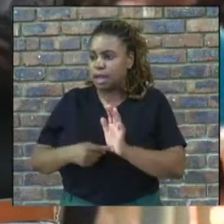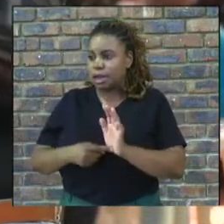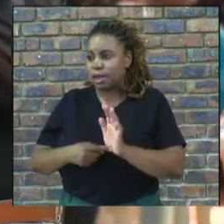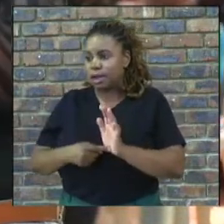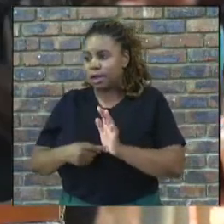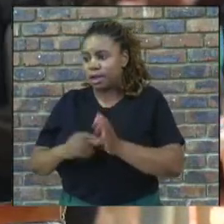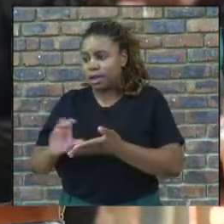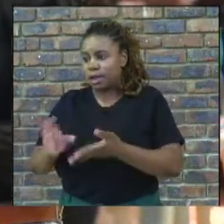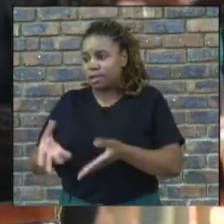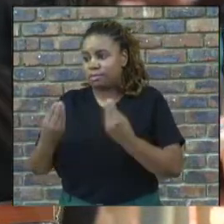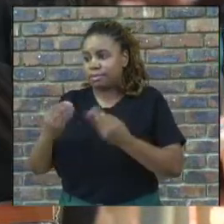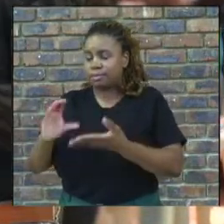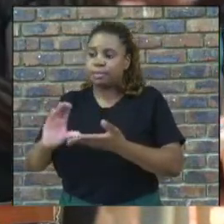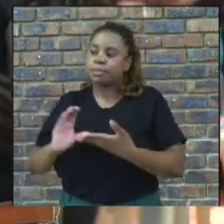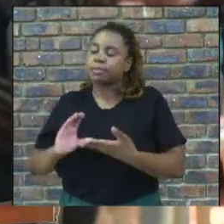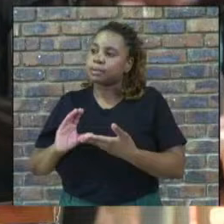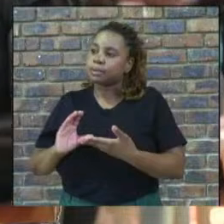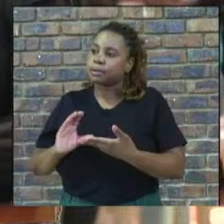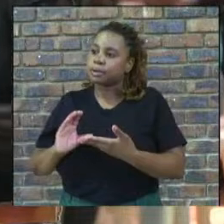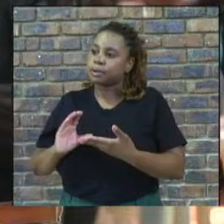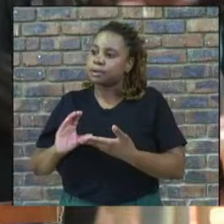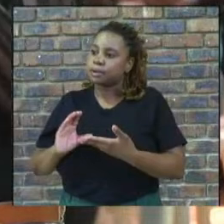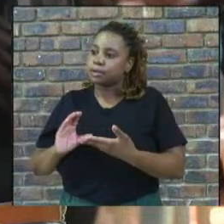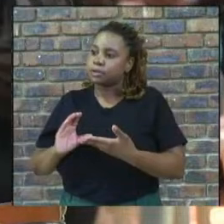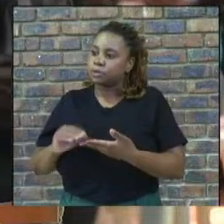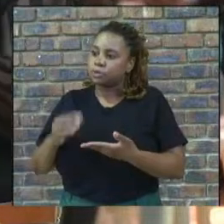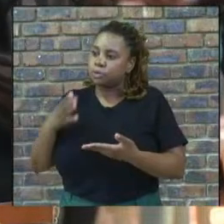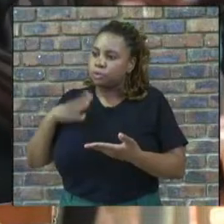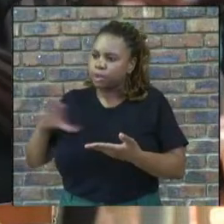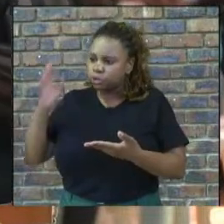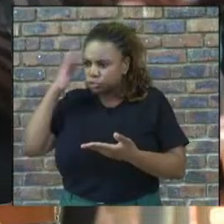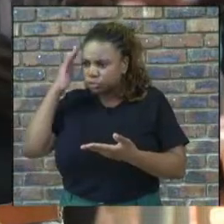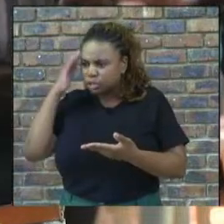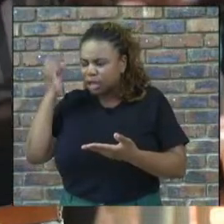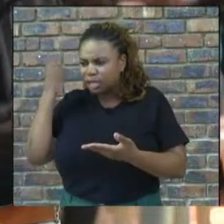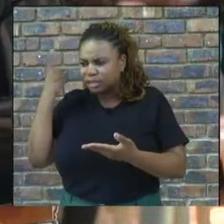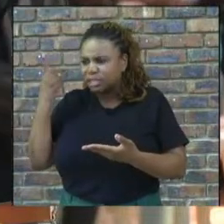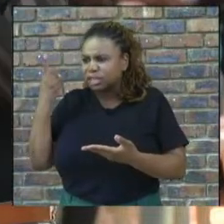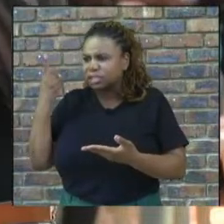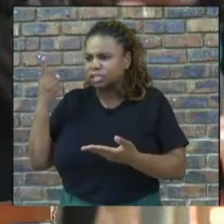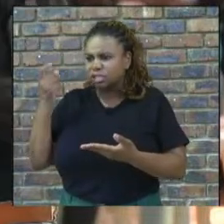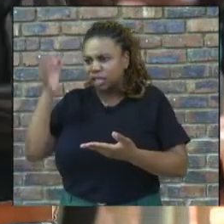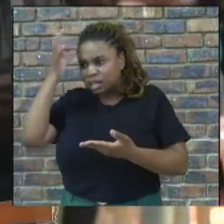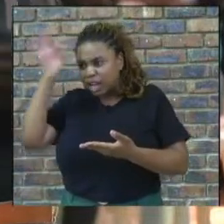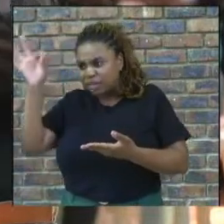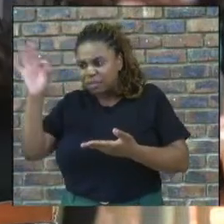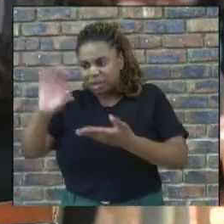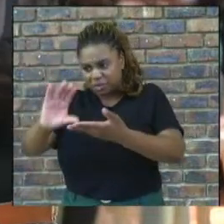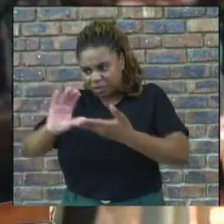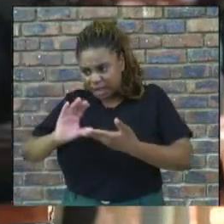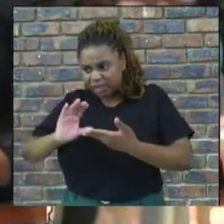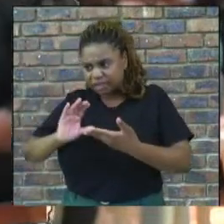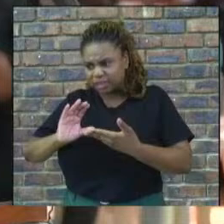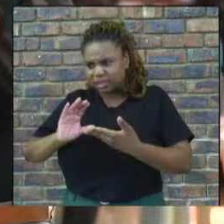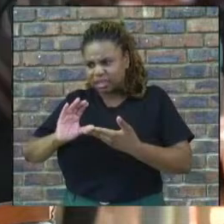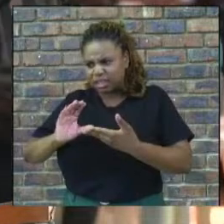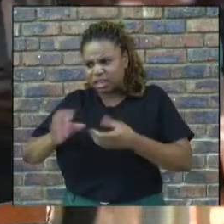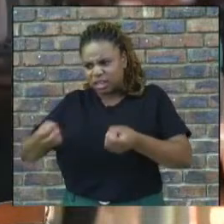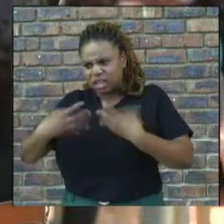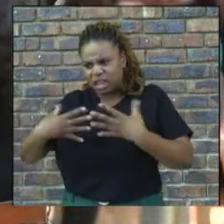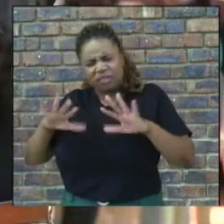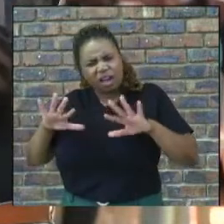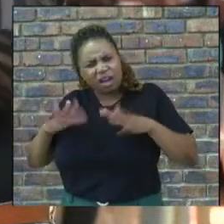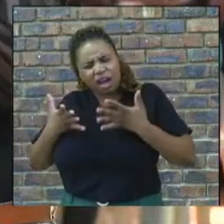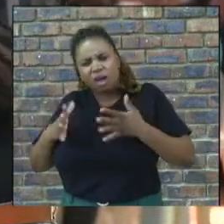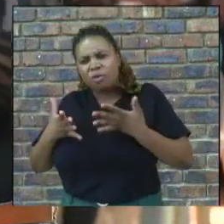funding. Hantle funding ya government e tholwa ke motho ya entseng jwang. We manage ho re etse di business plan, re kgonne ho re